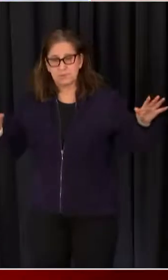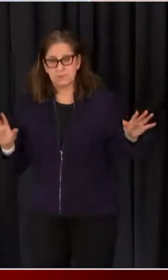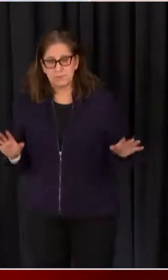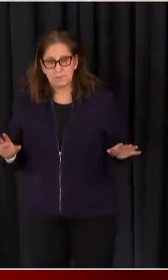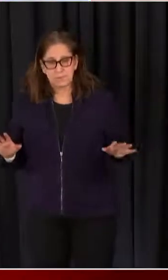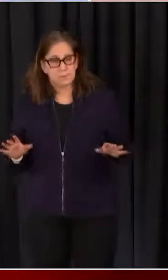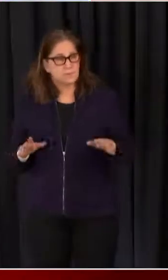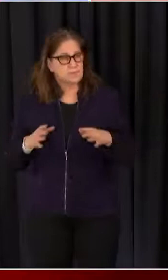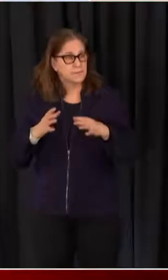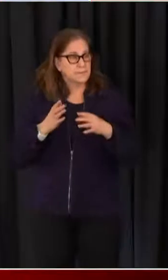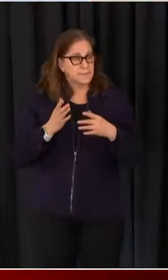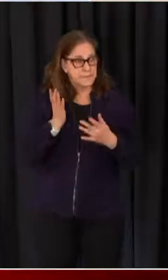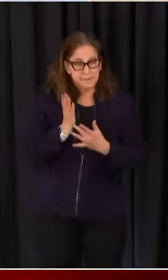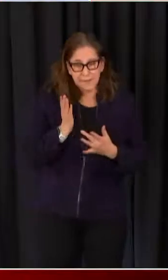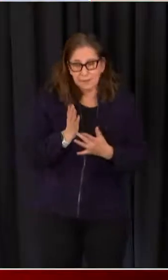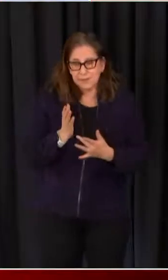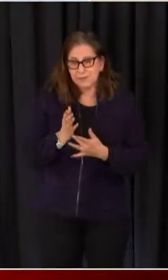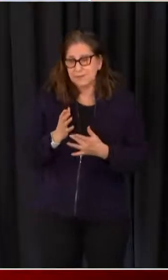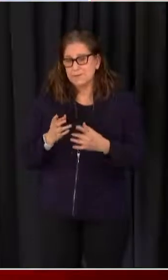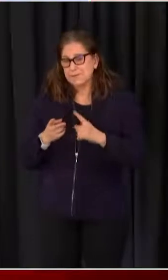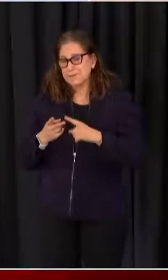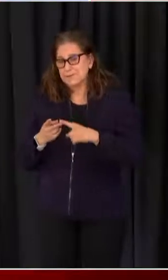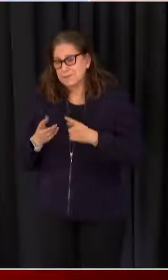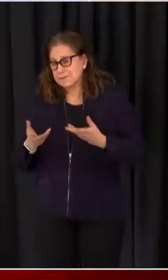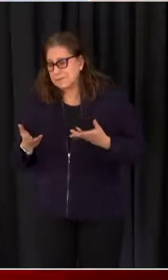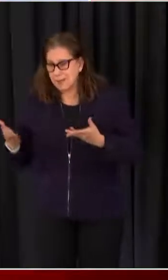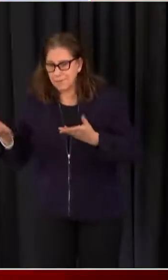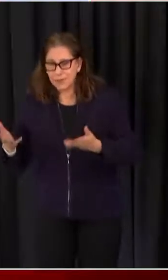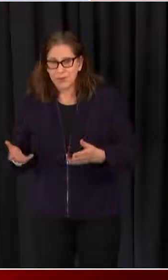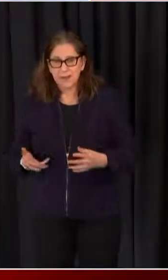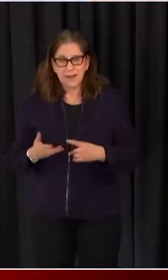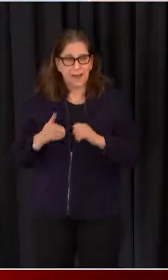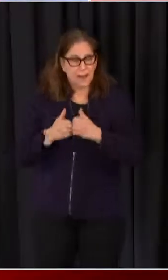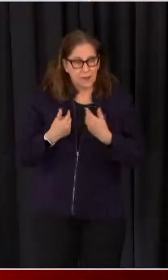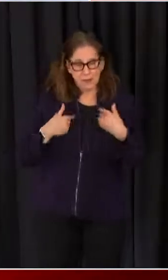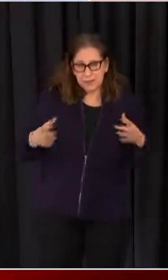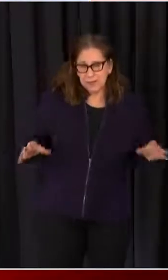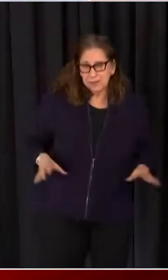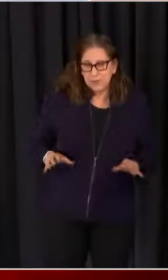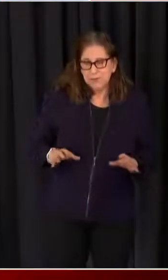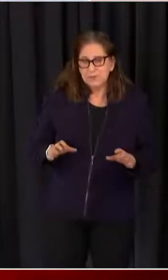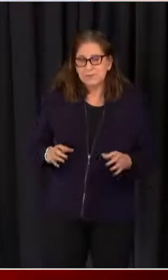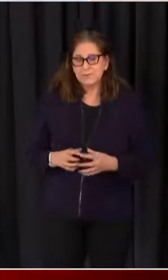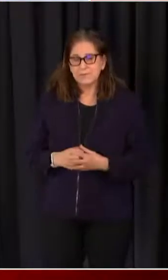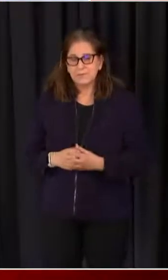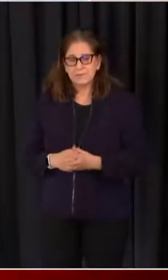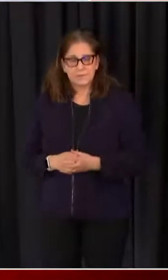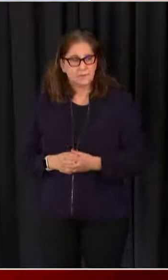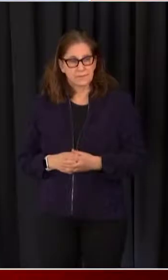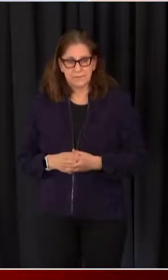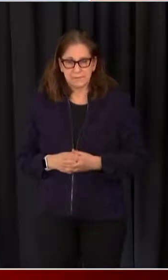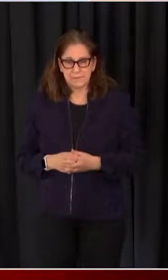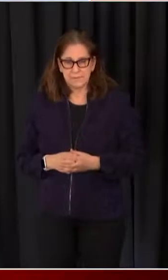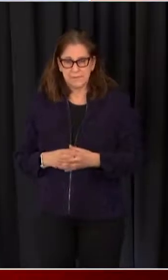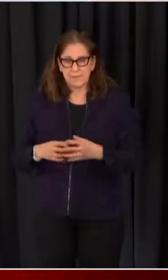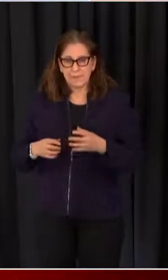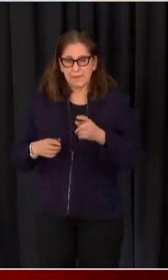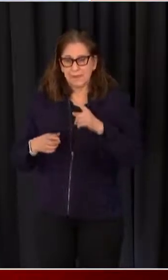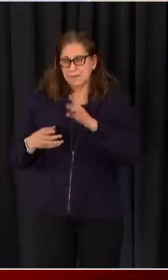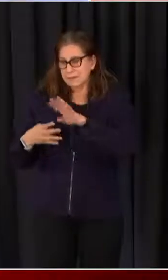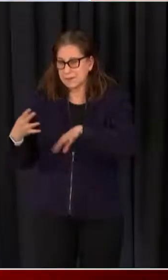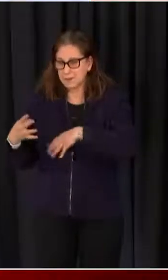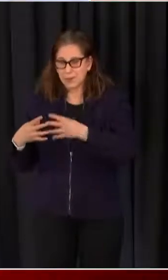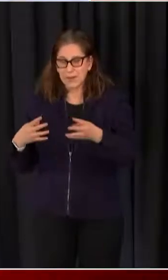and technologies that we're asking to do things that we never thought, from scheduling tests